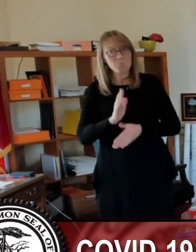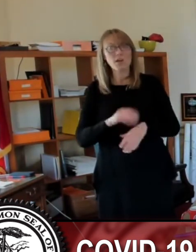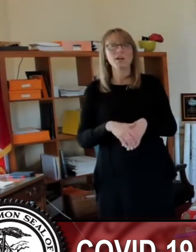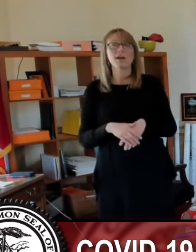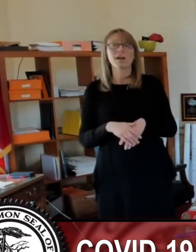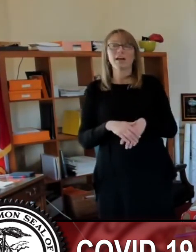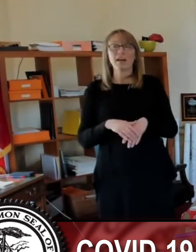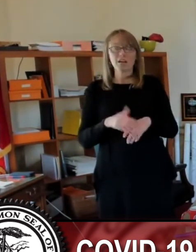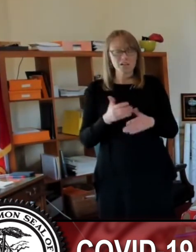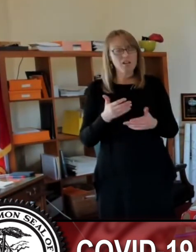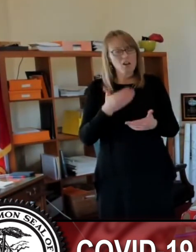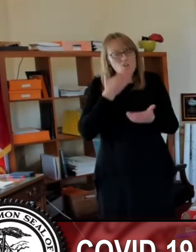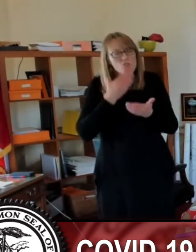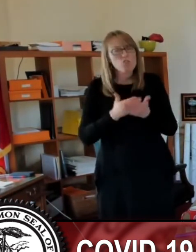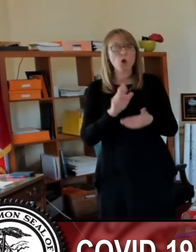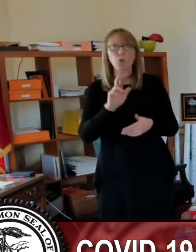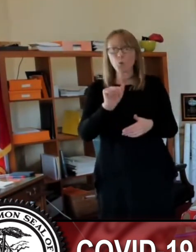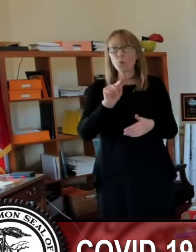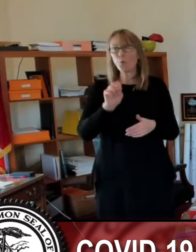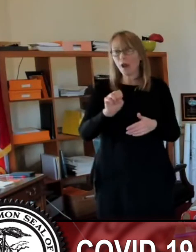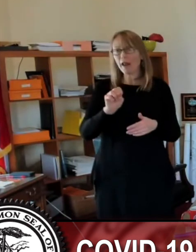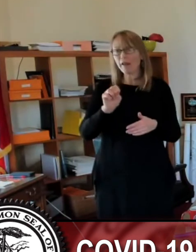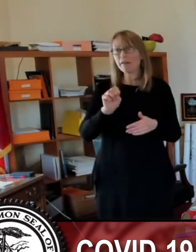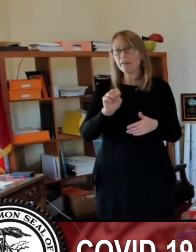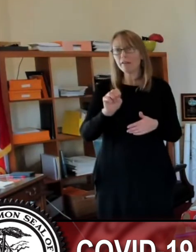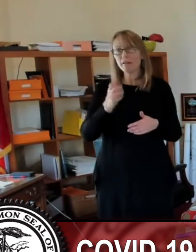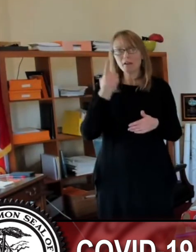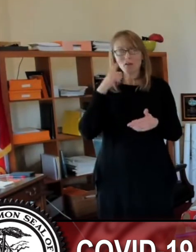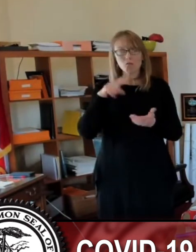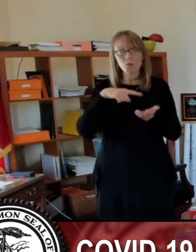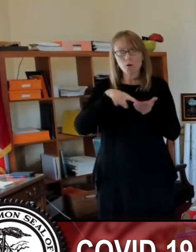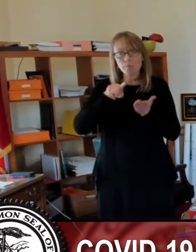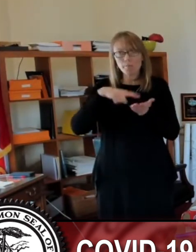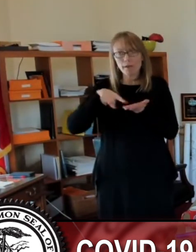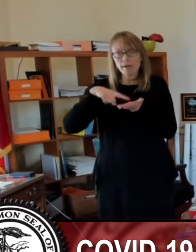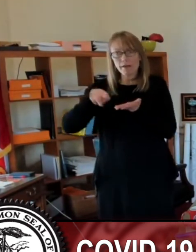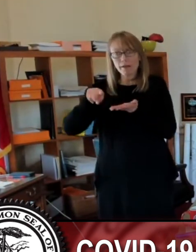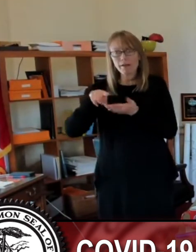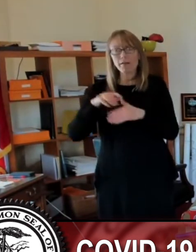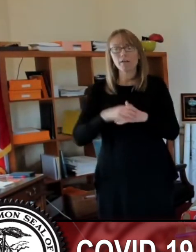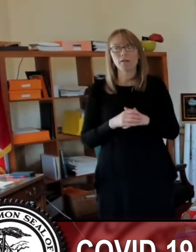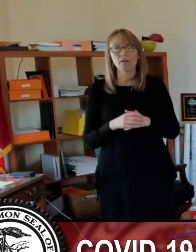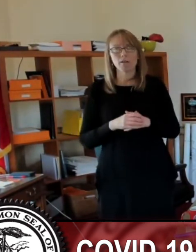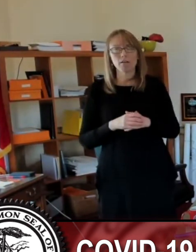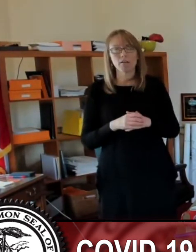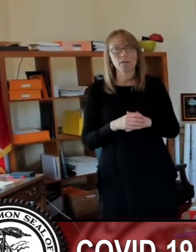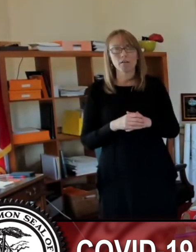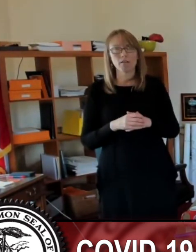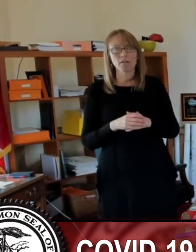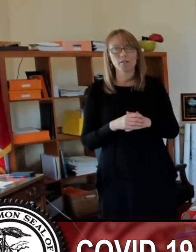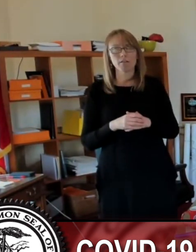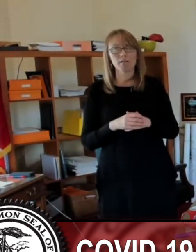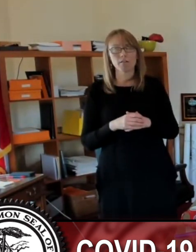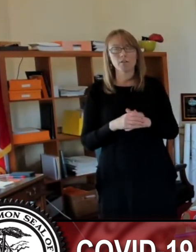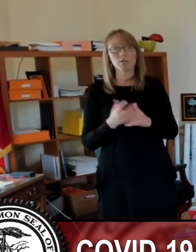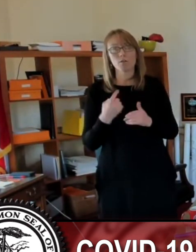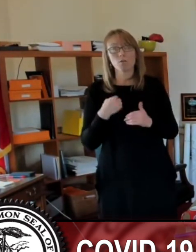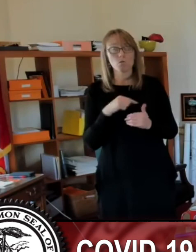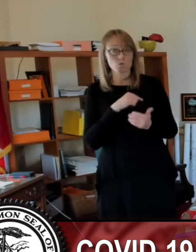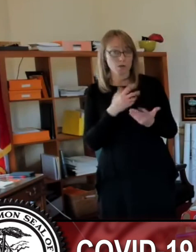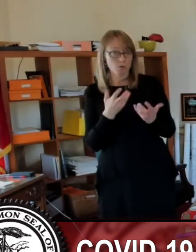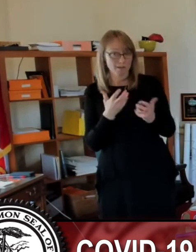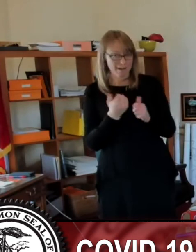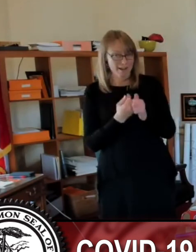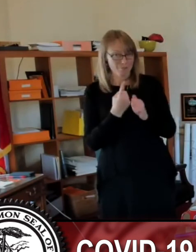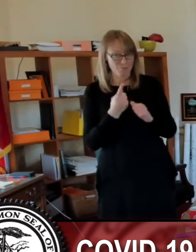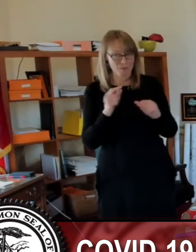received from the federal government, CARES Act, we want everybody to be able to have a good, safe,